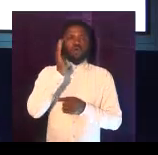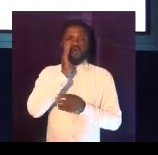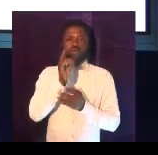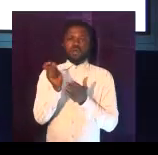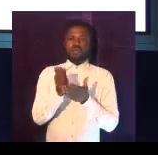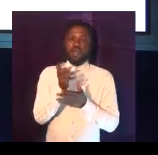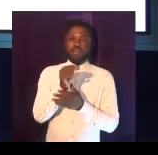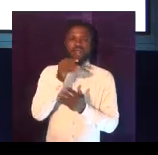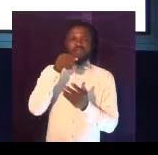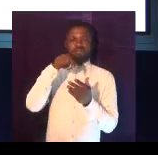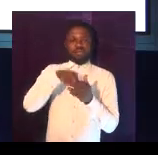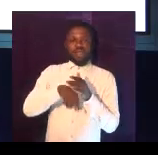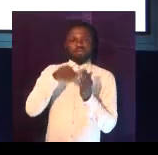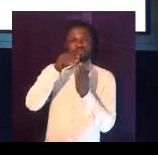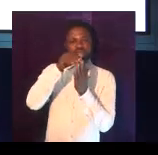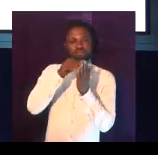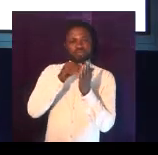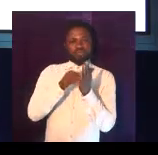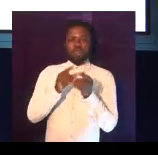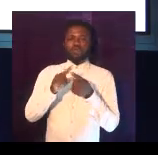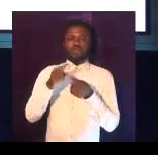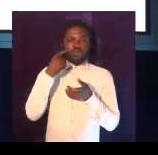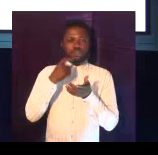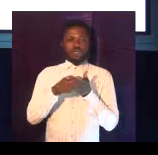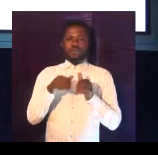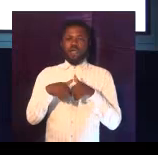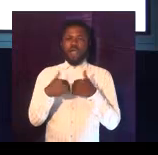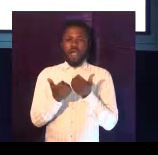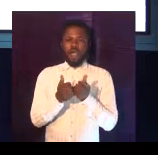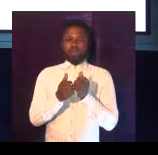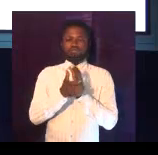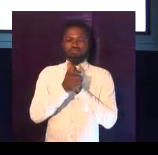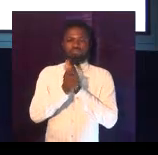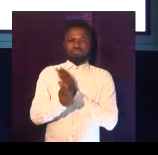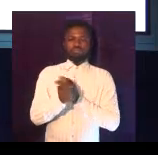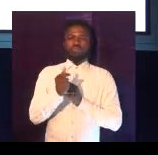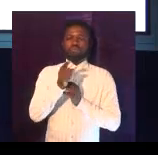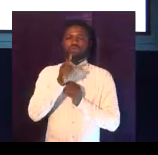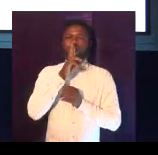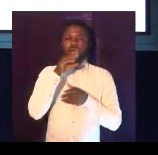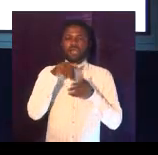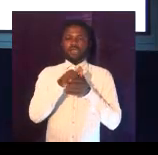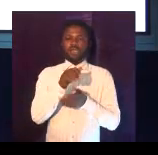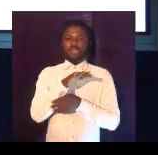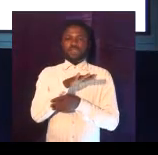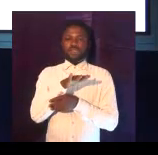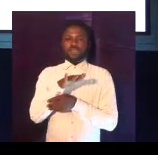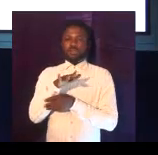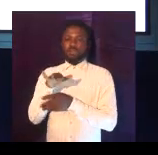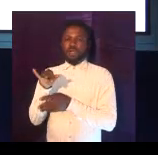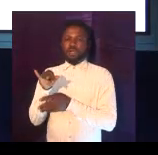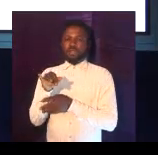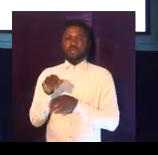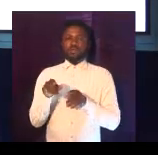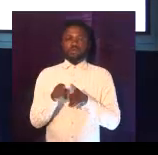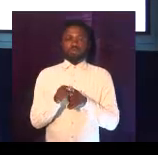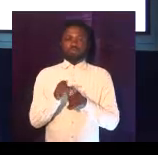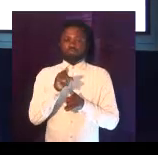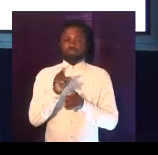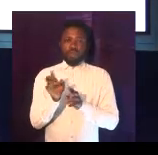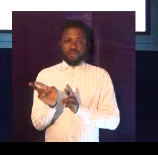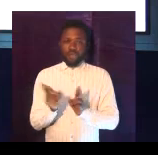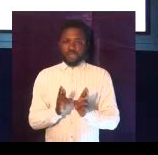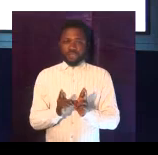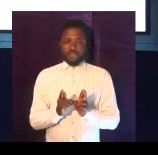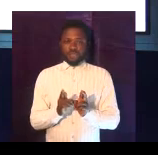you write them down. I want to check how versed you are in spellings. So, are we